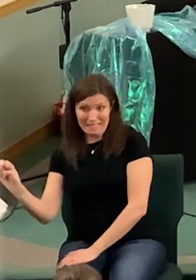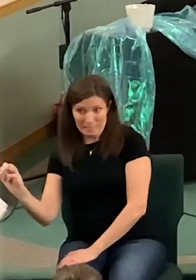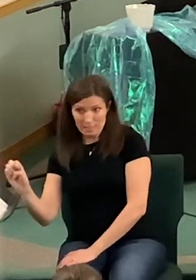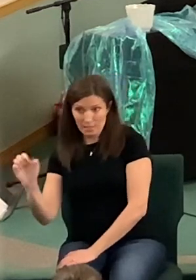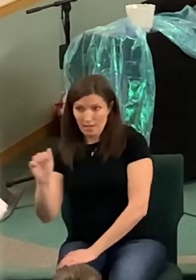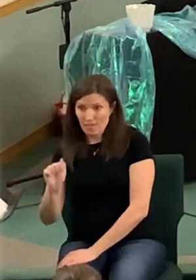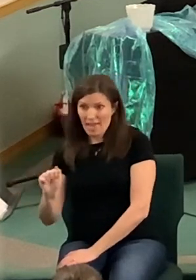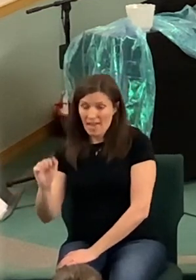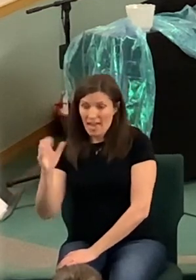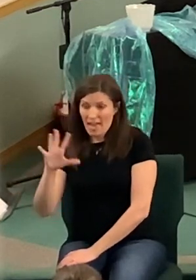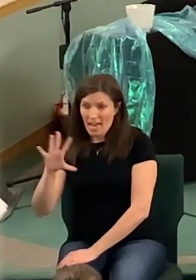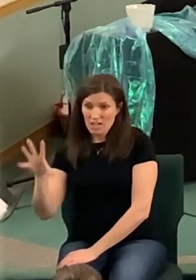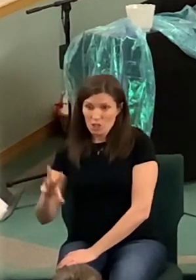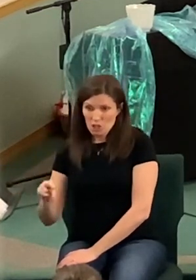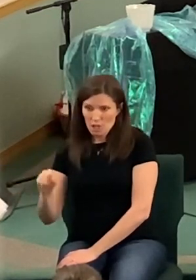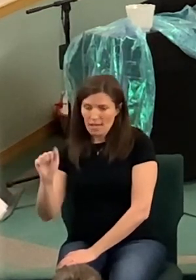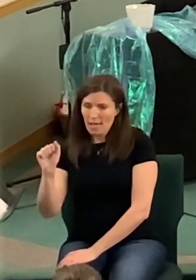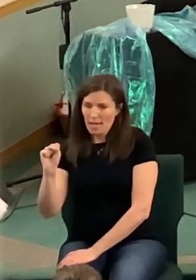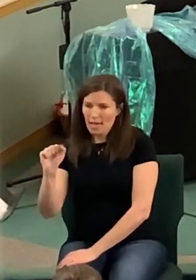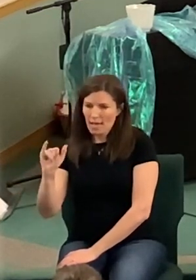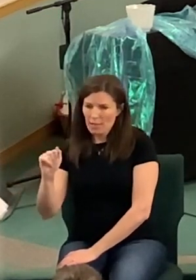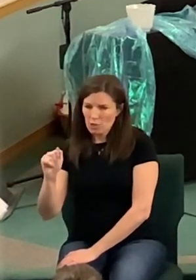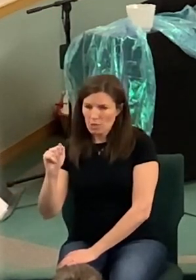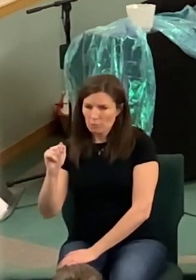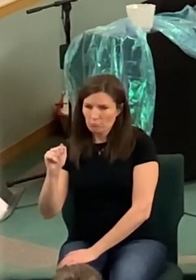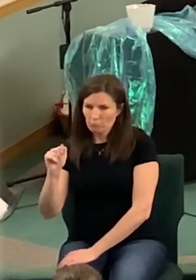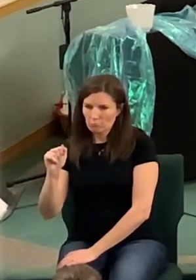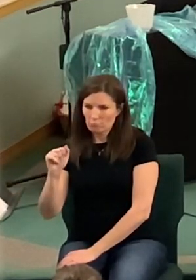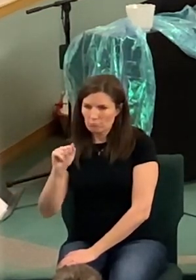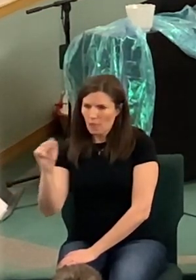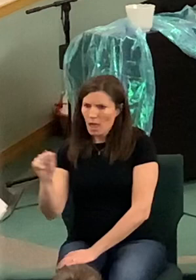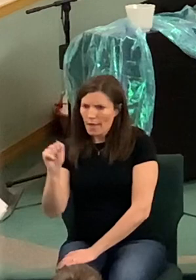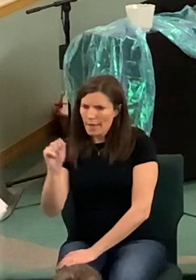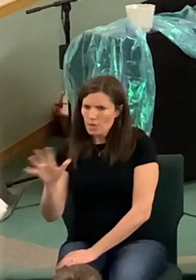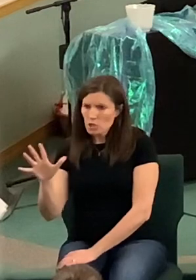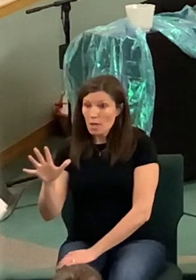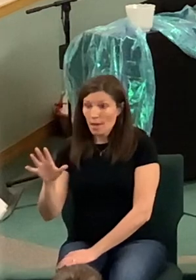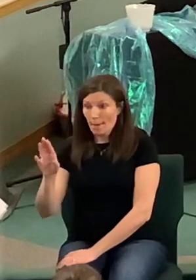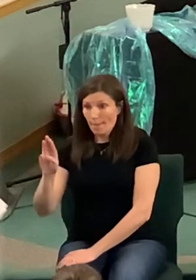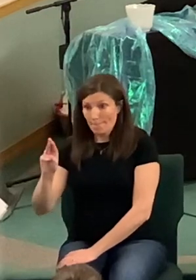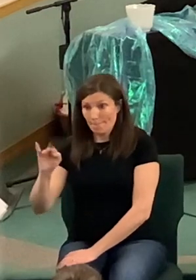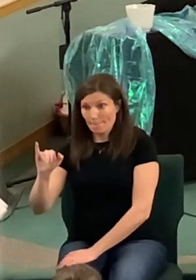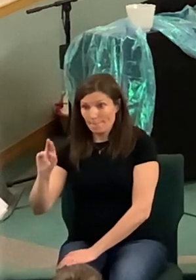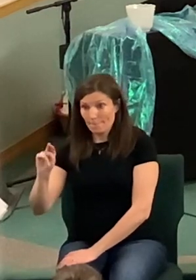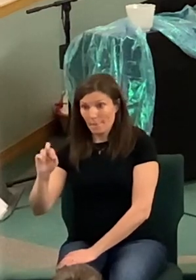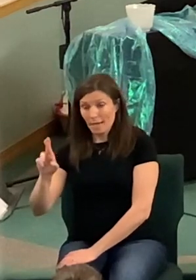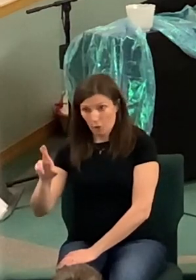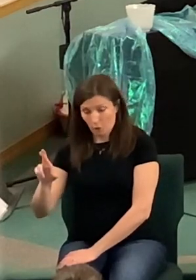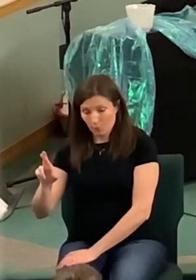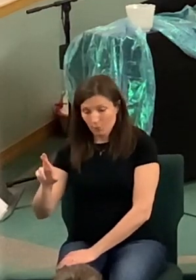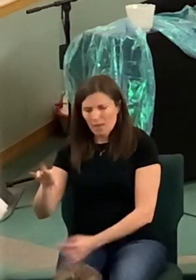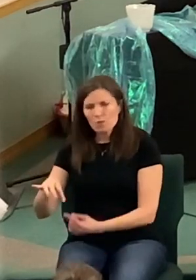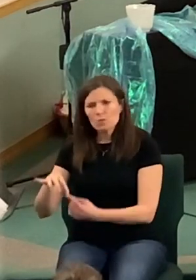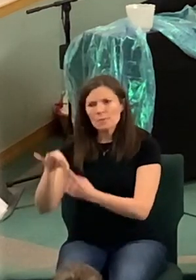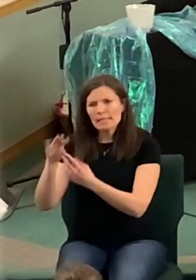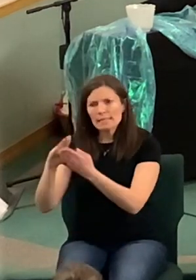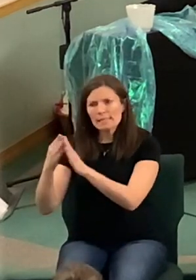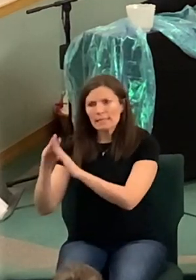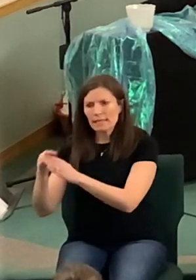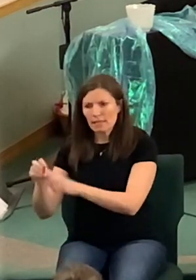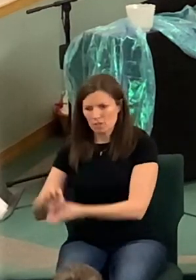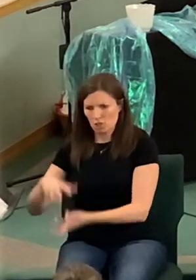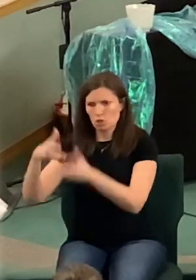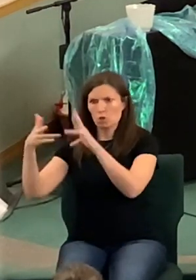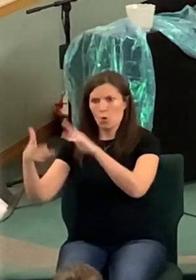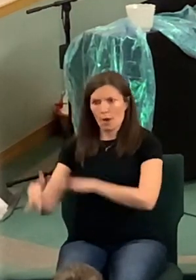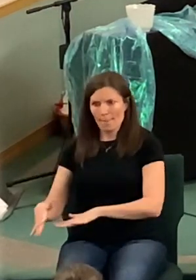now known as modern Turkey. And it was a unique city that ended up being destroyed by an earthquake in